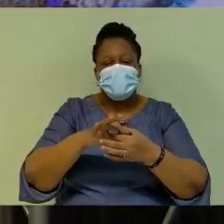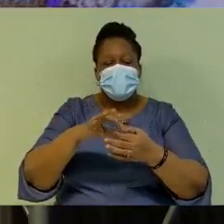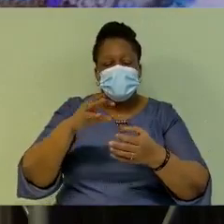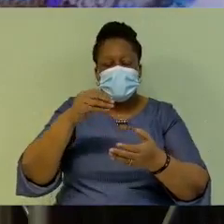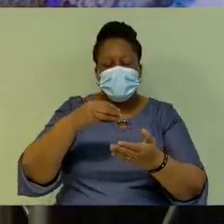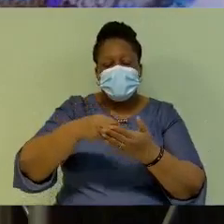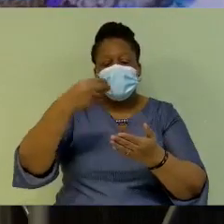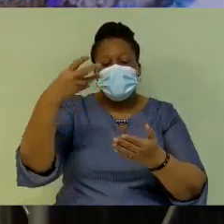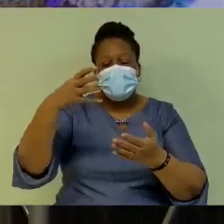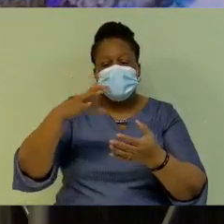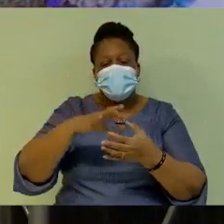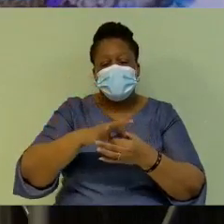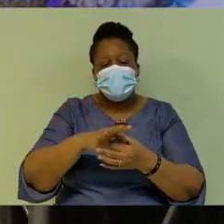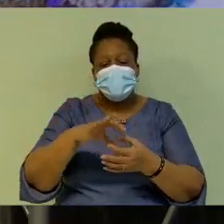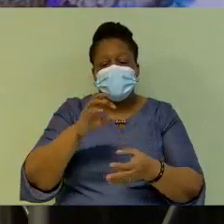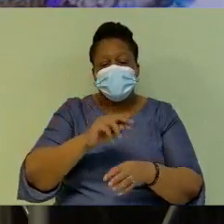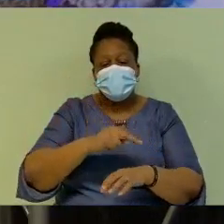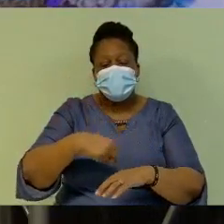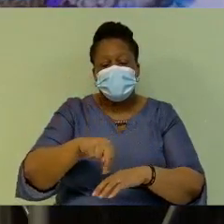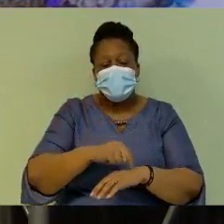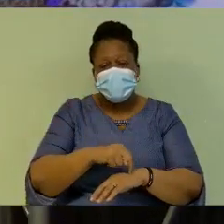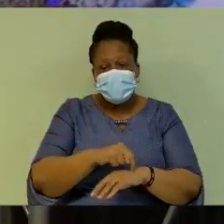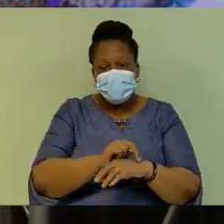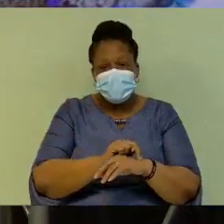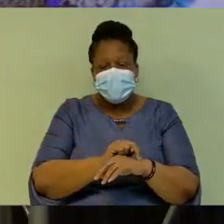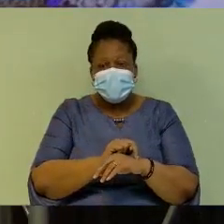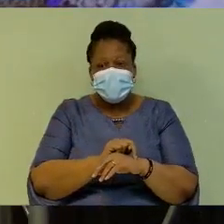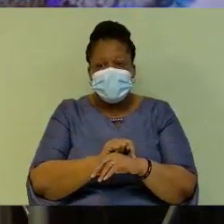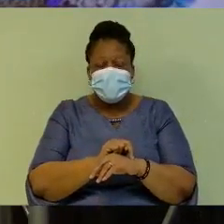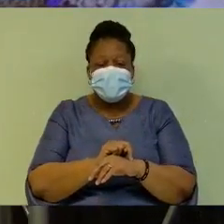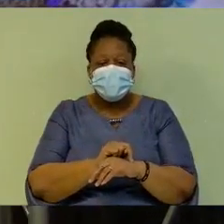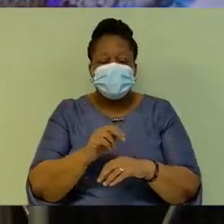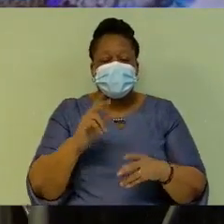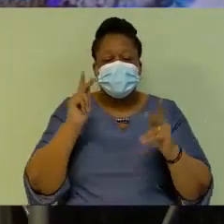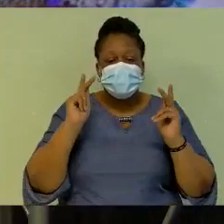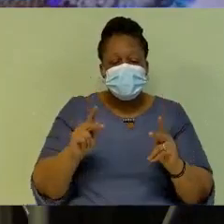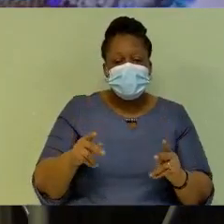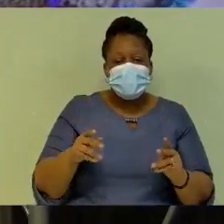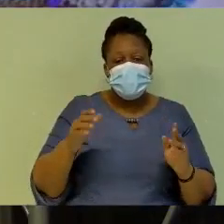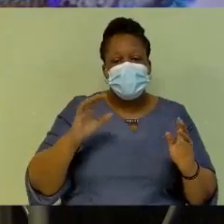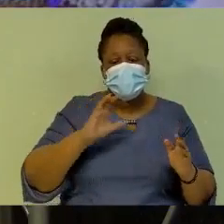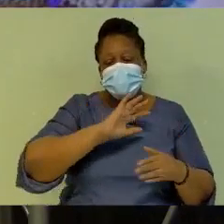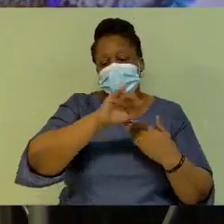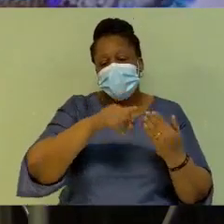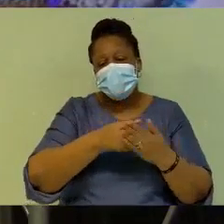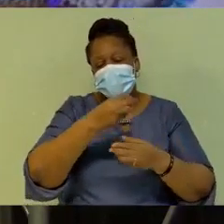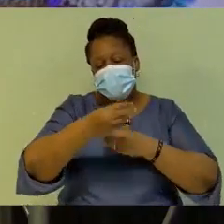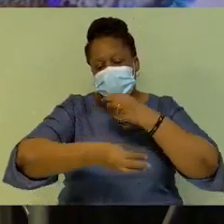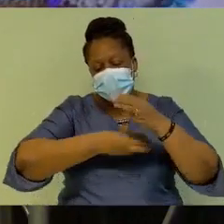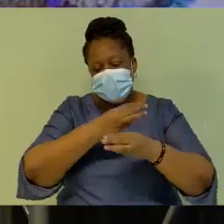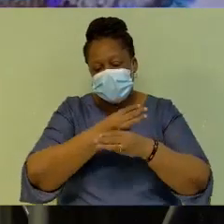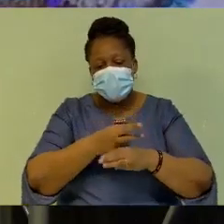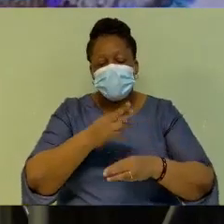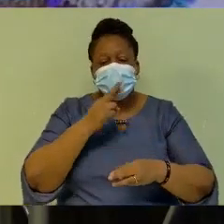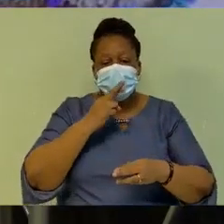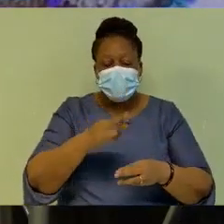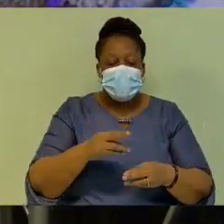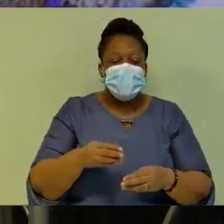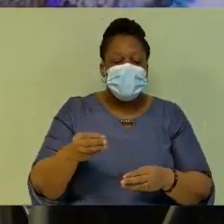every country affected by COVID-19. Leaders around the world are allocating,